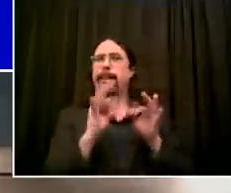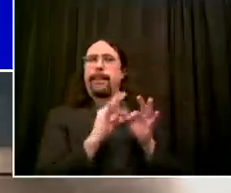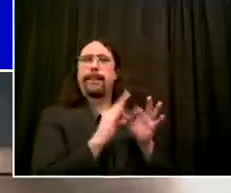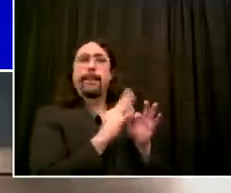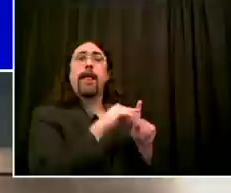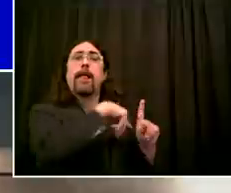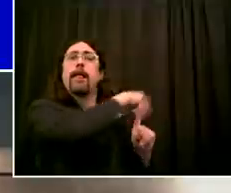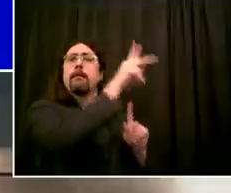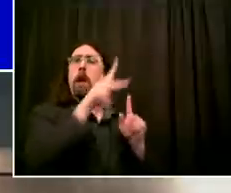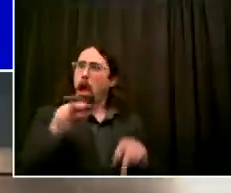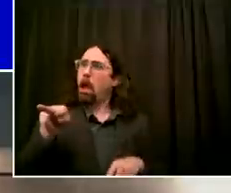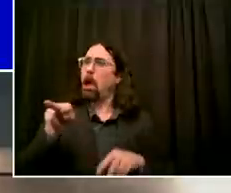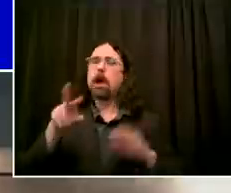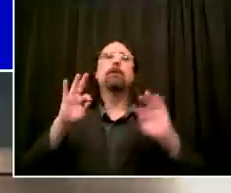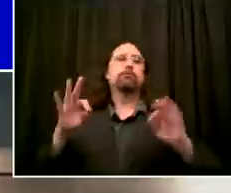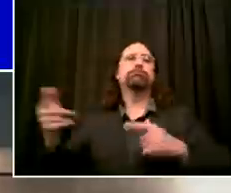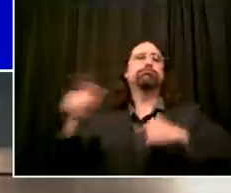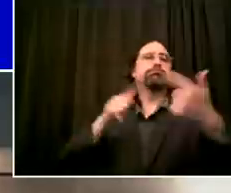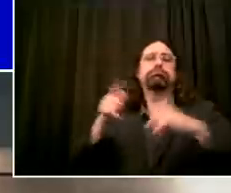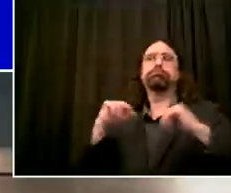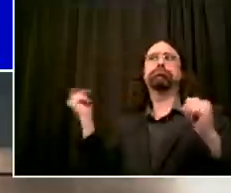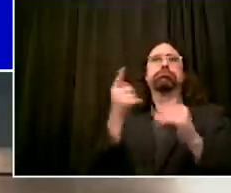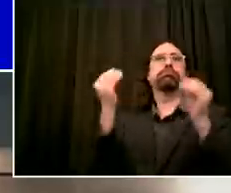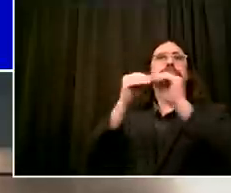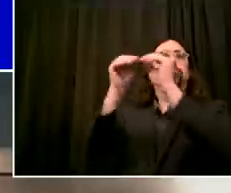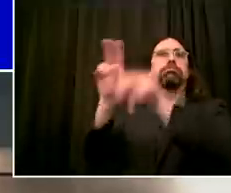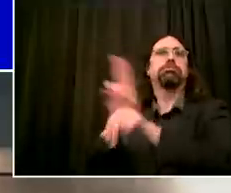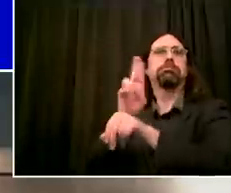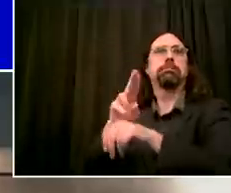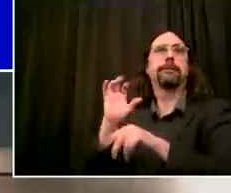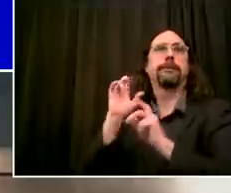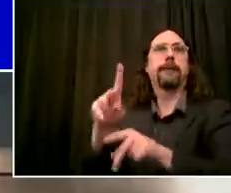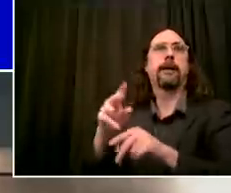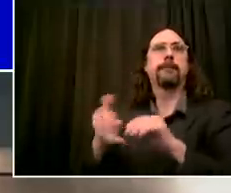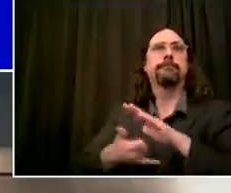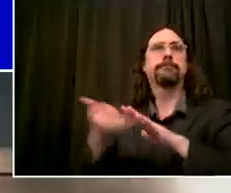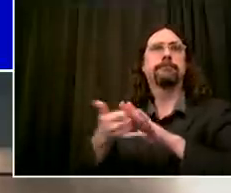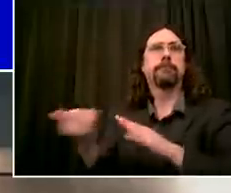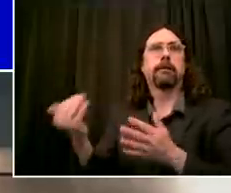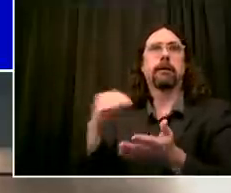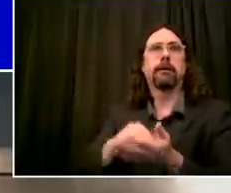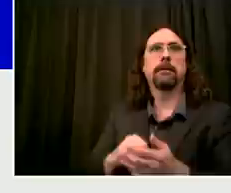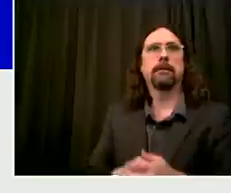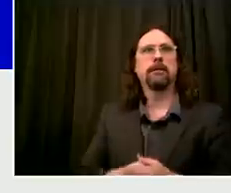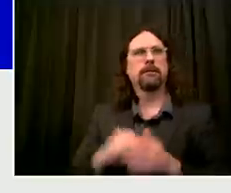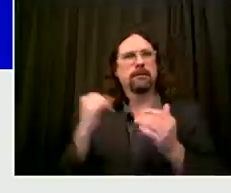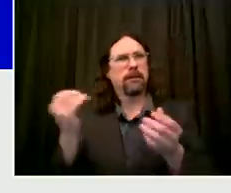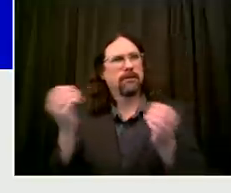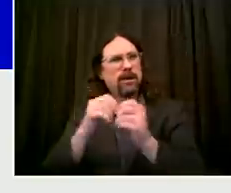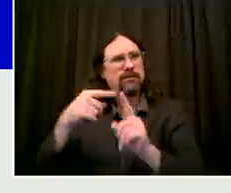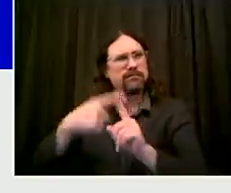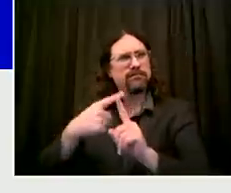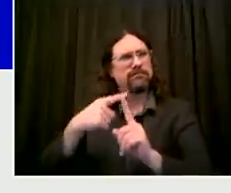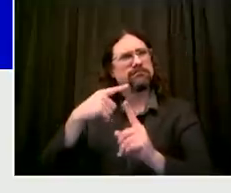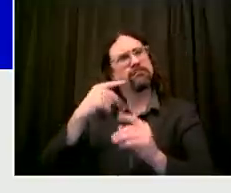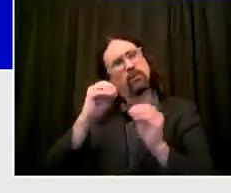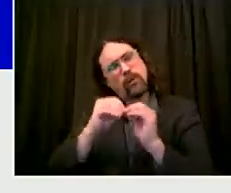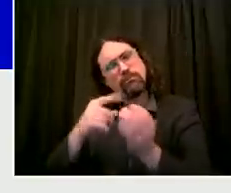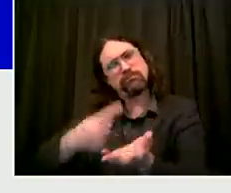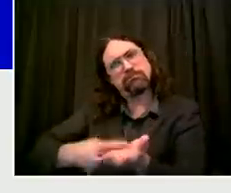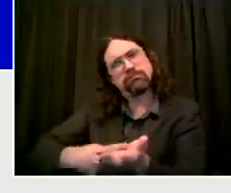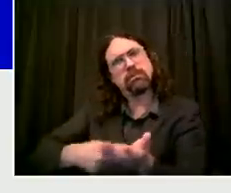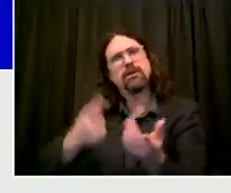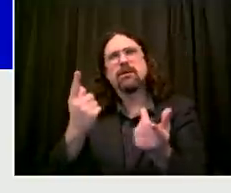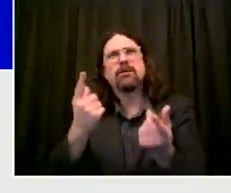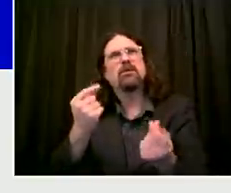the equation is to protect our health and our safety with a strong test and trace plan. Now, we've been talking about this for